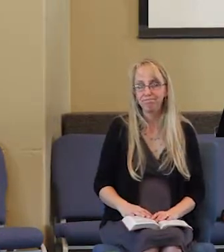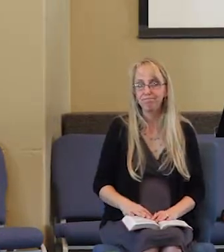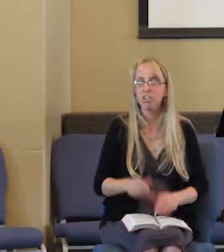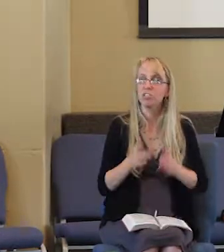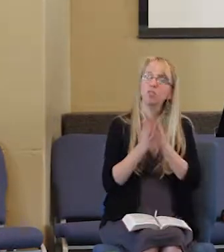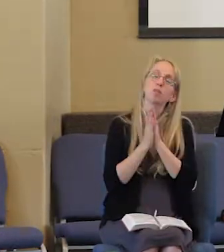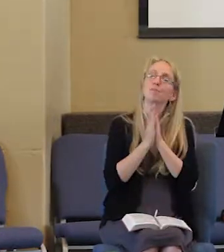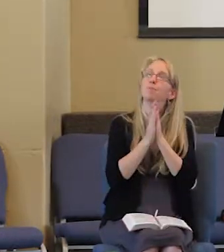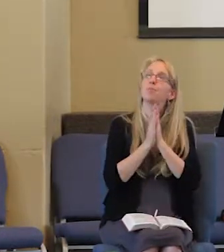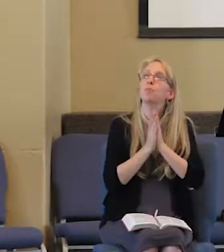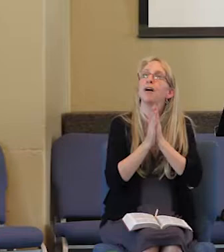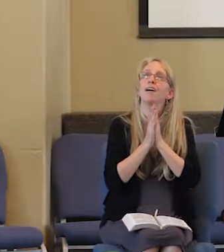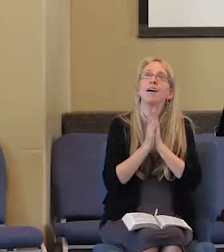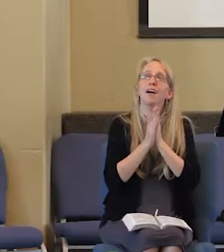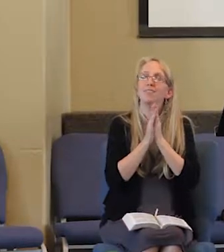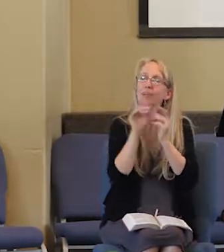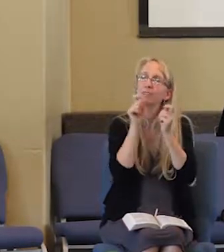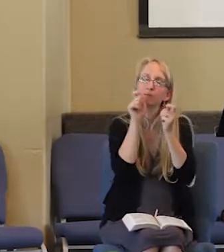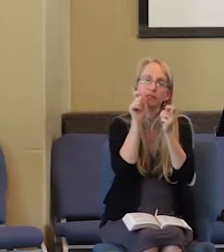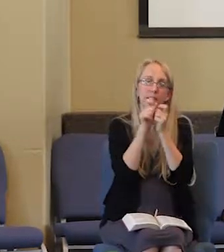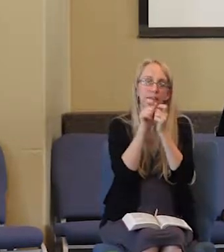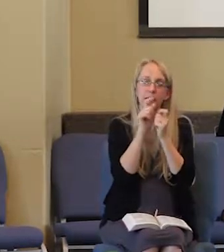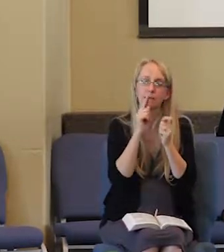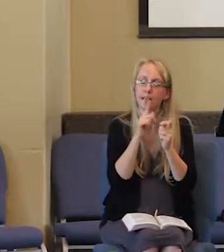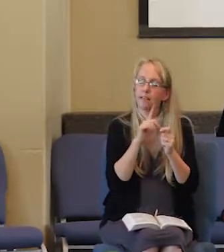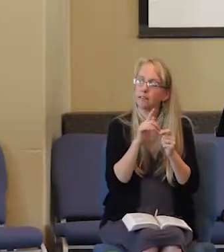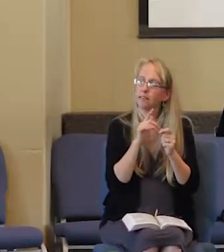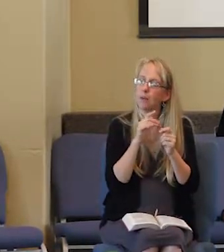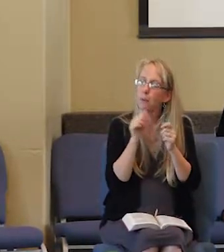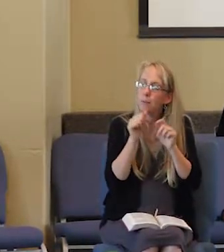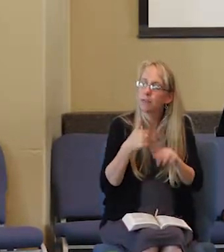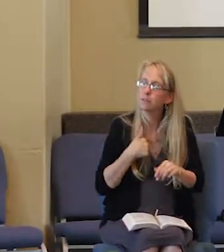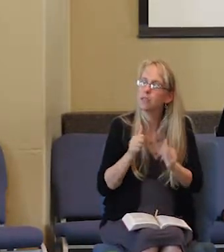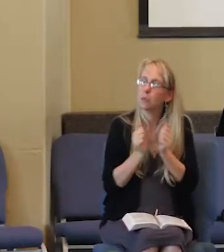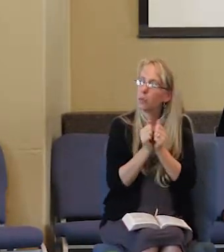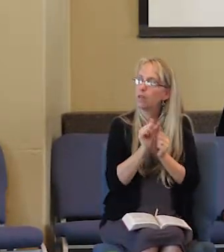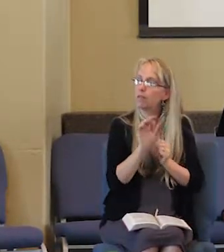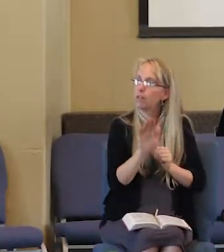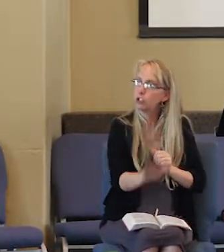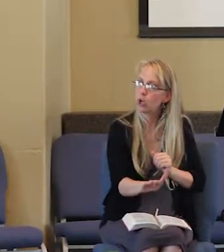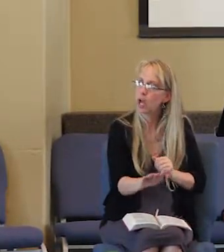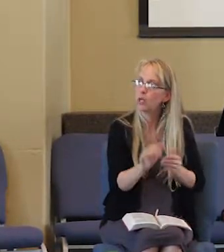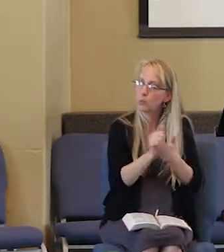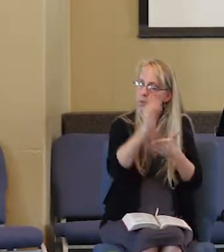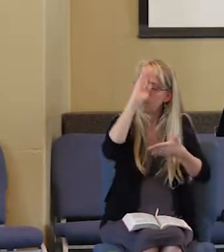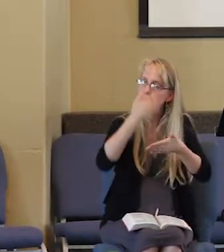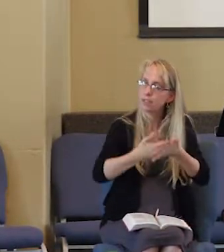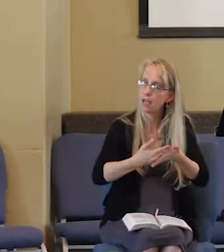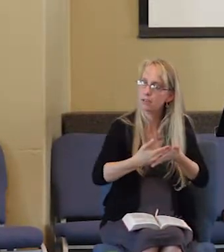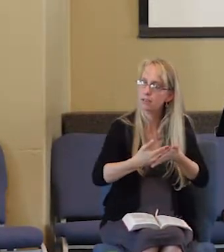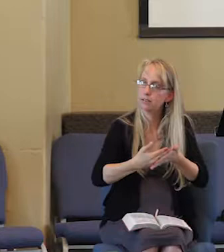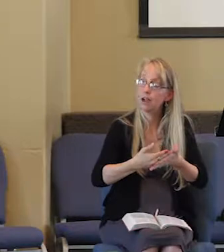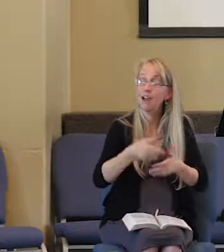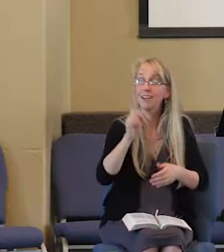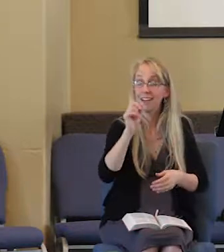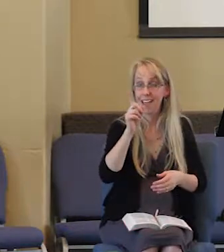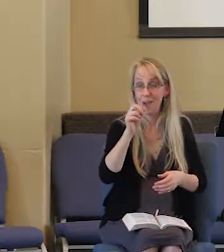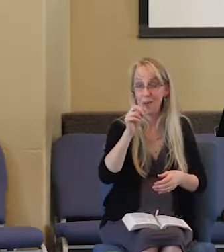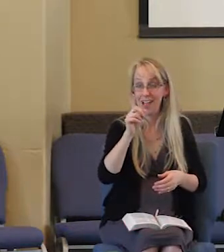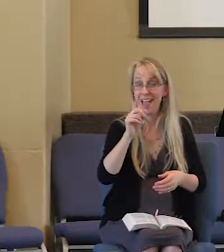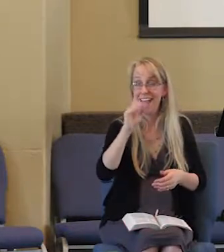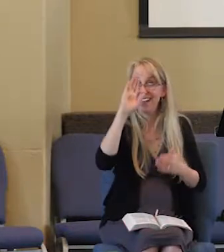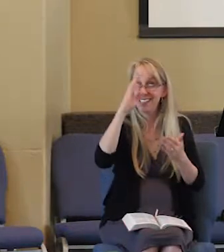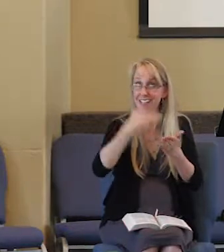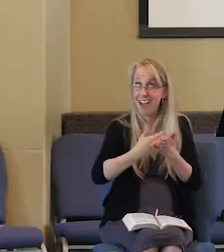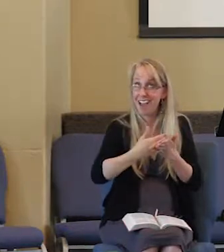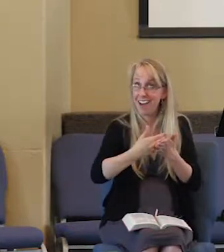And so she was praying very specifically to God, saying, God, bless me with a child. Bless me with a son. And then the kicker is, bless